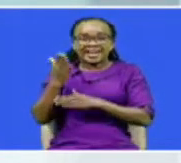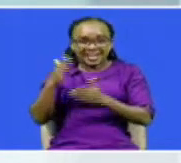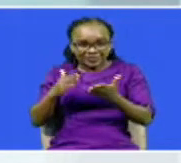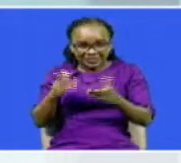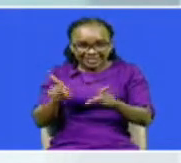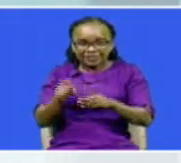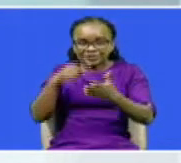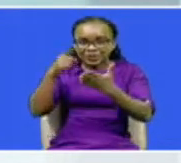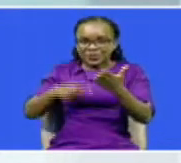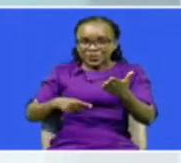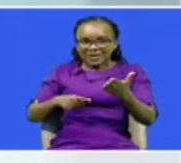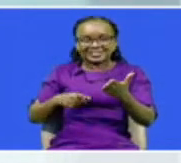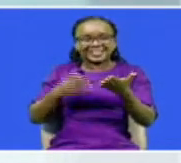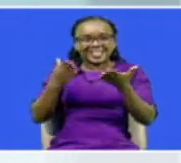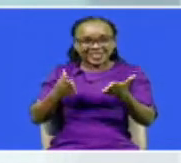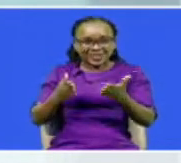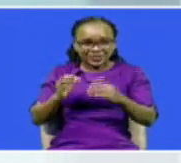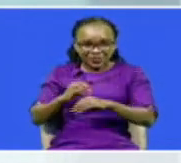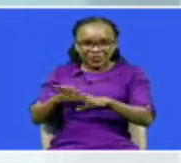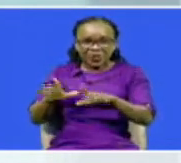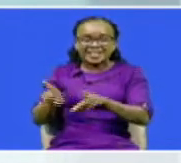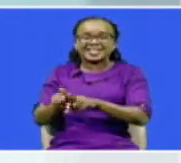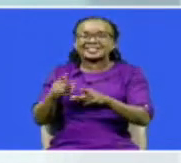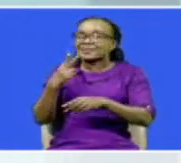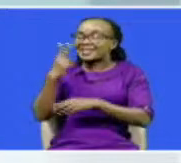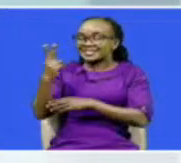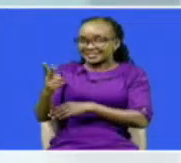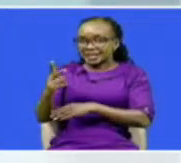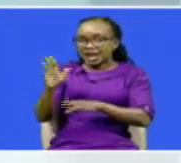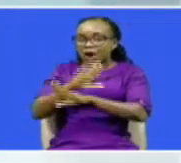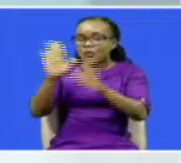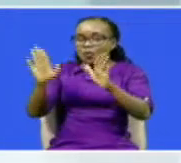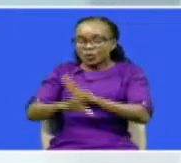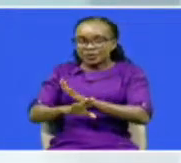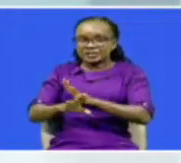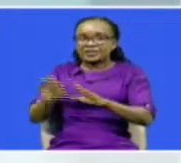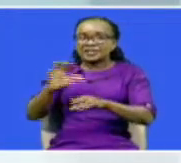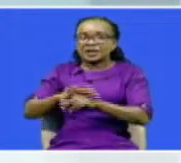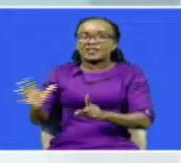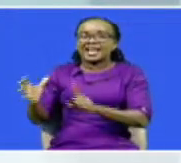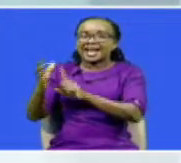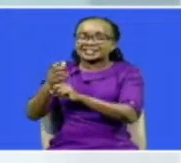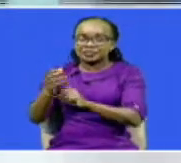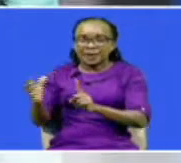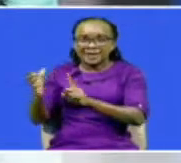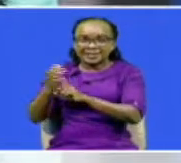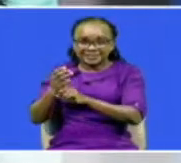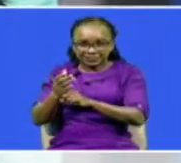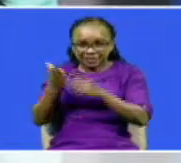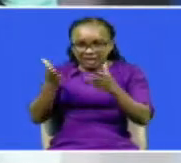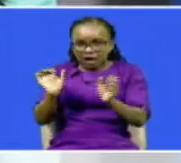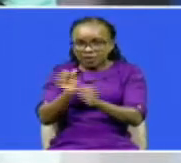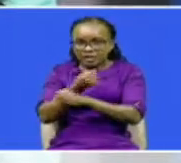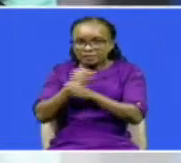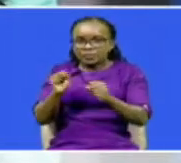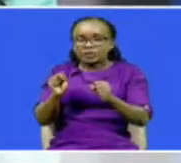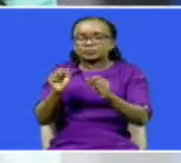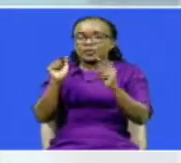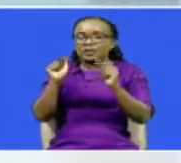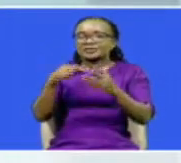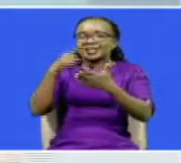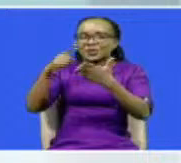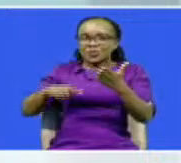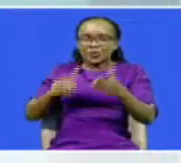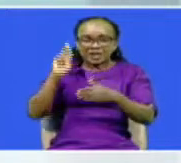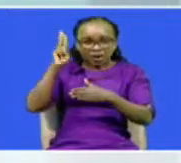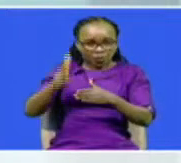So he told me let's just flow with them and let them see that whatever they're trying to achieve will not be achieved. So we cannot pinpoint and say that we are